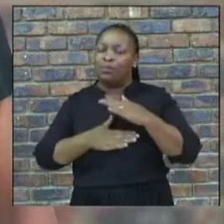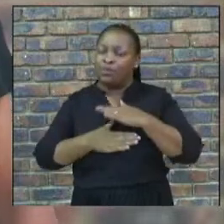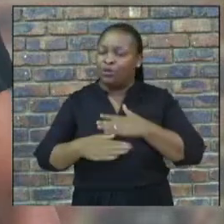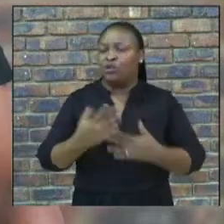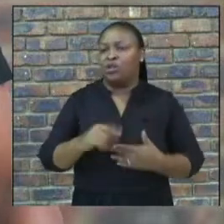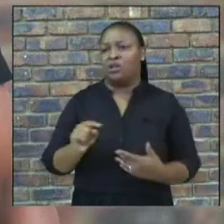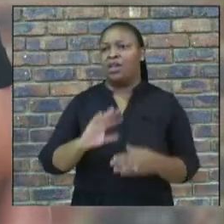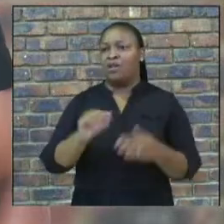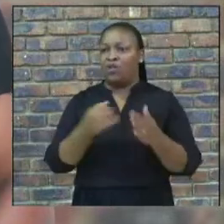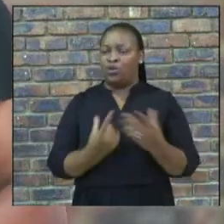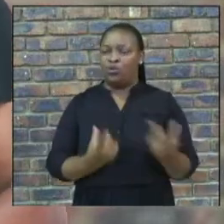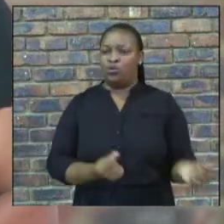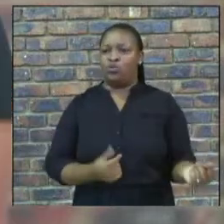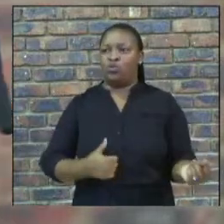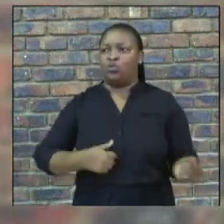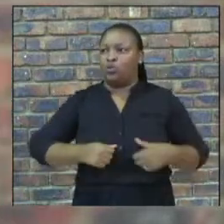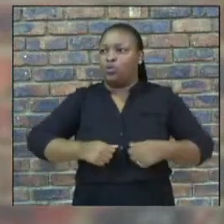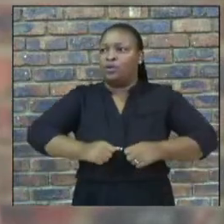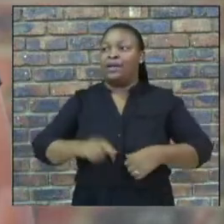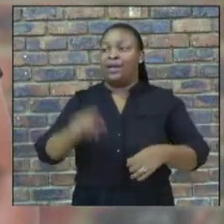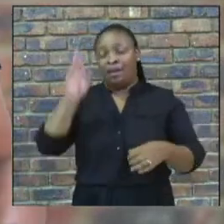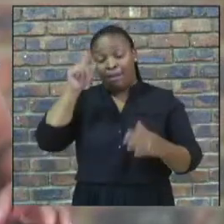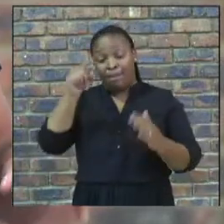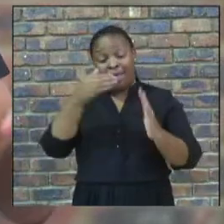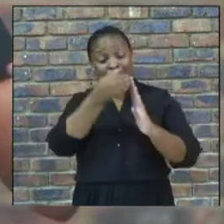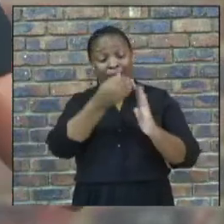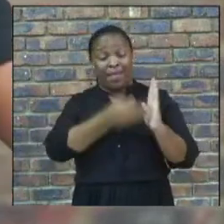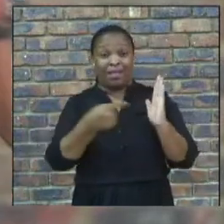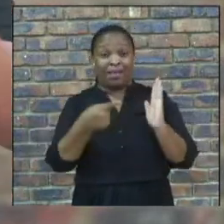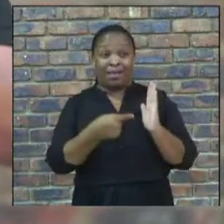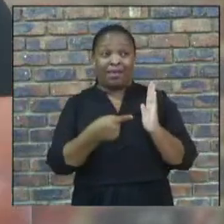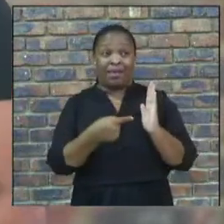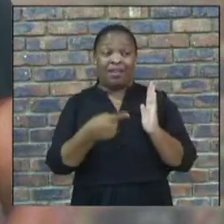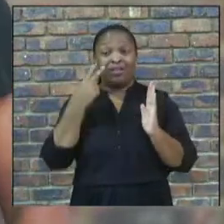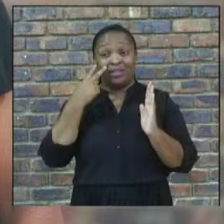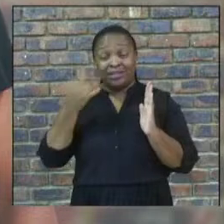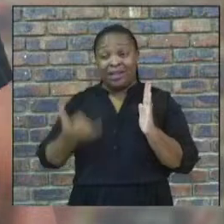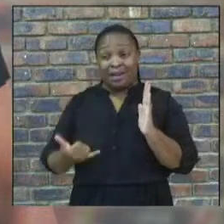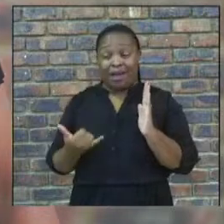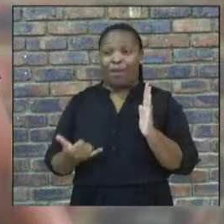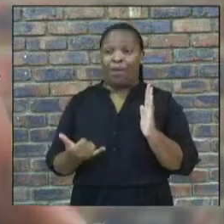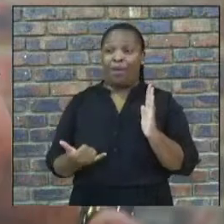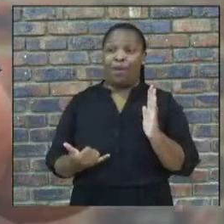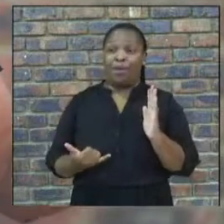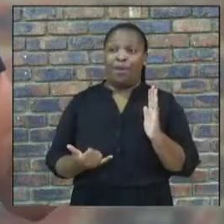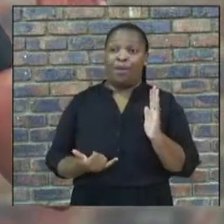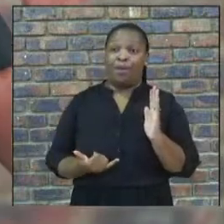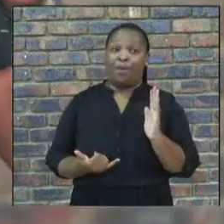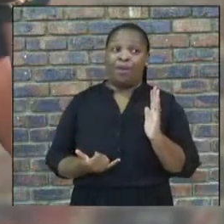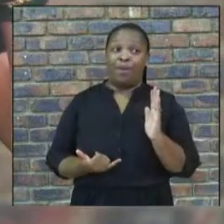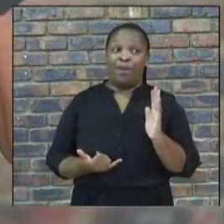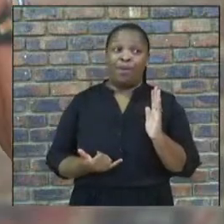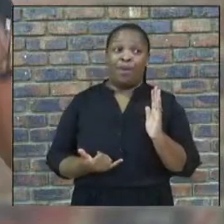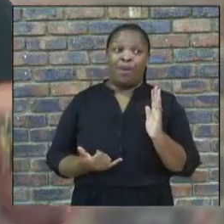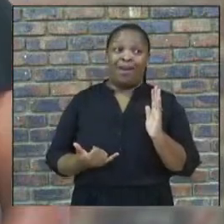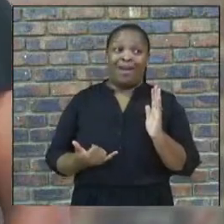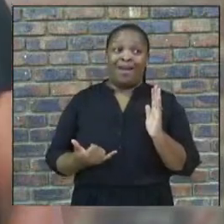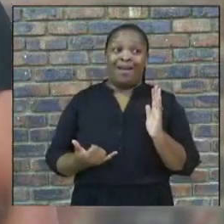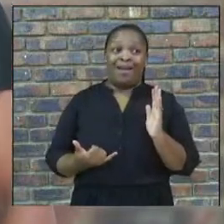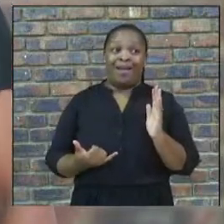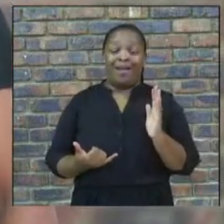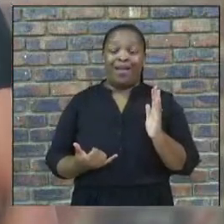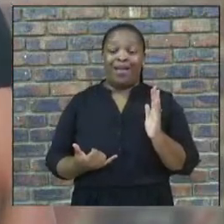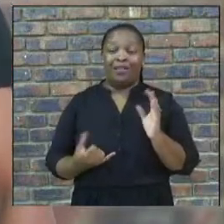processes. This bill that is before you was published